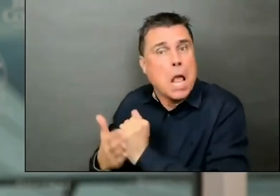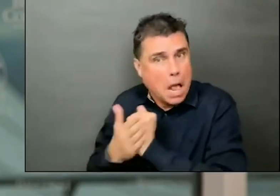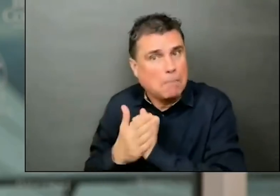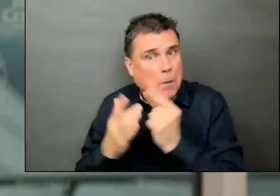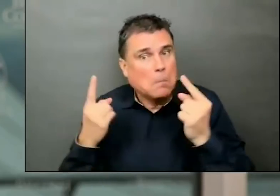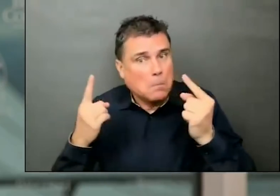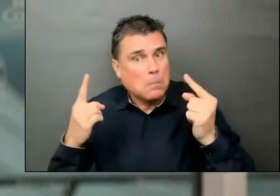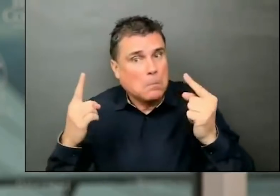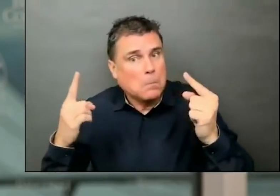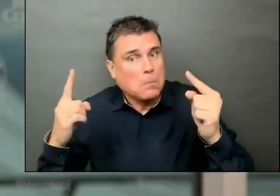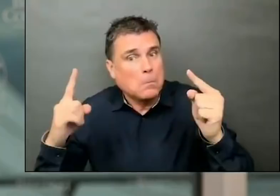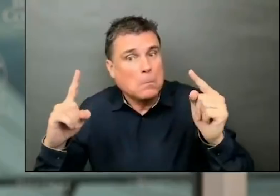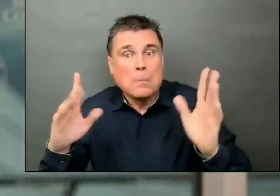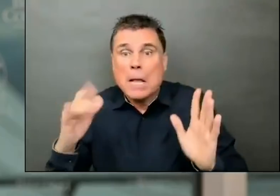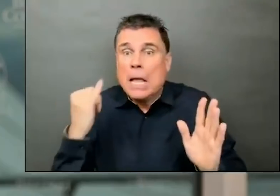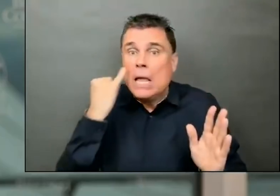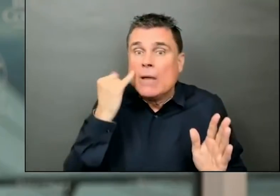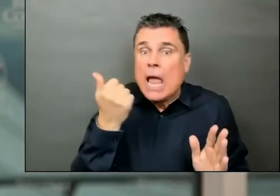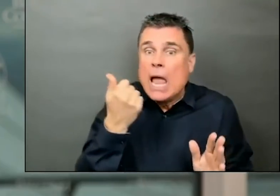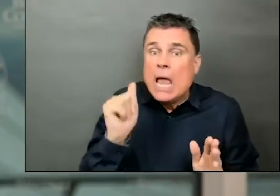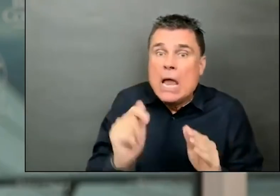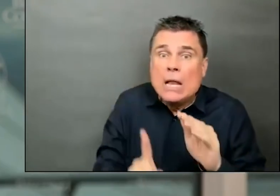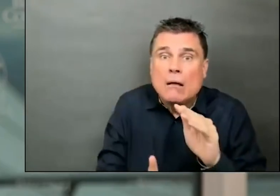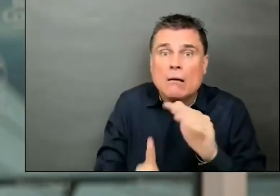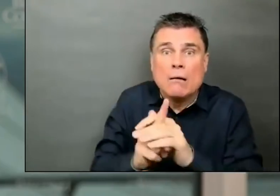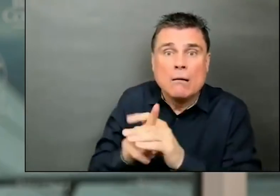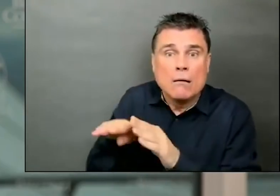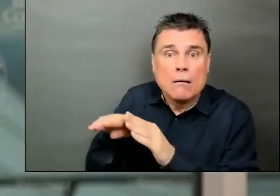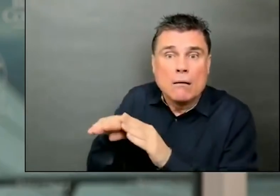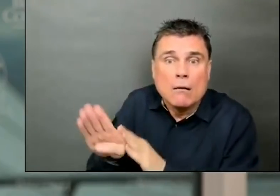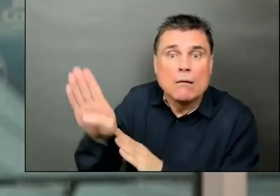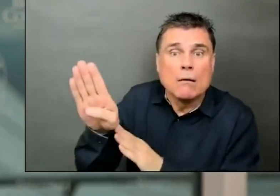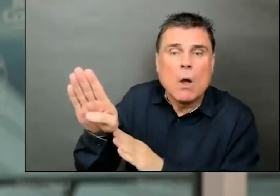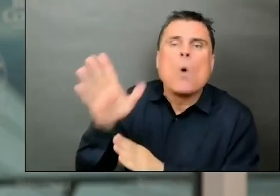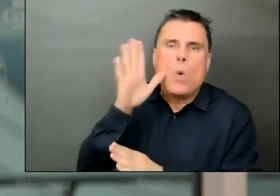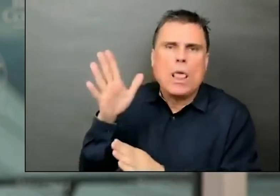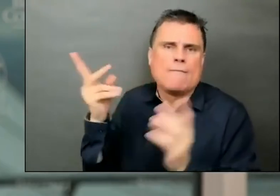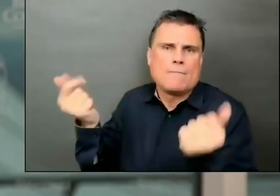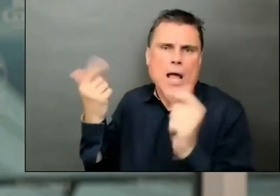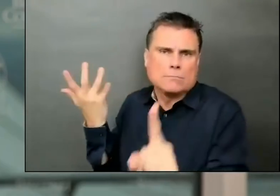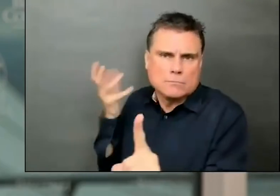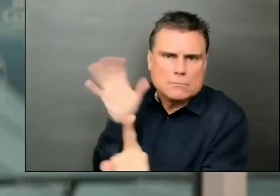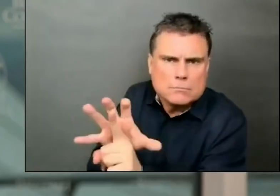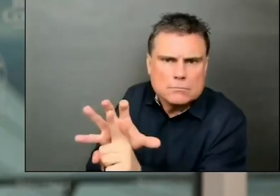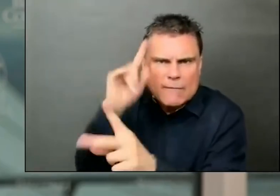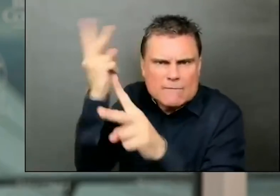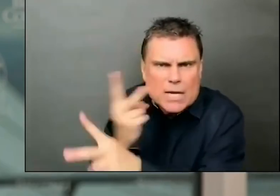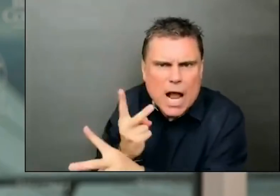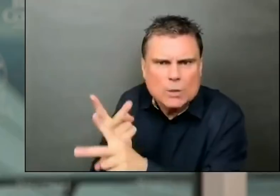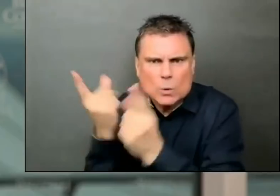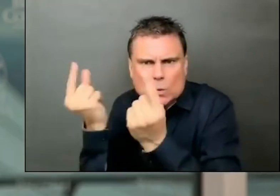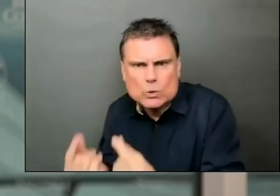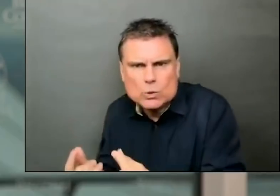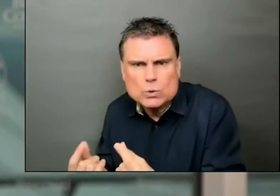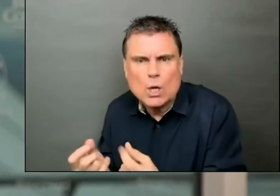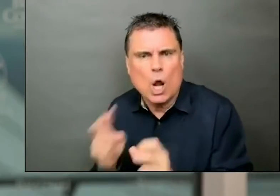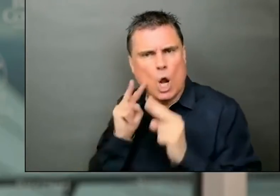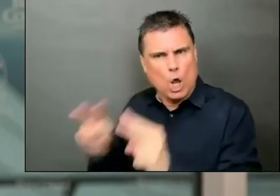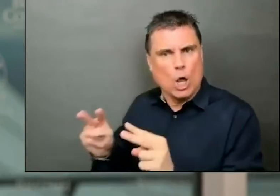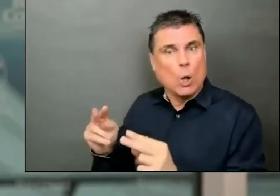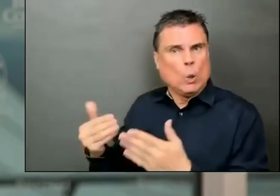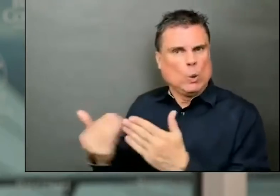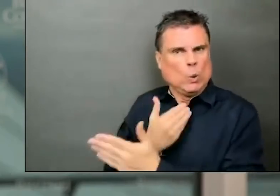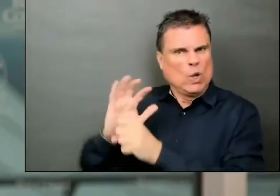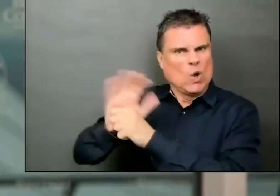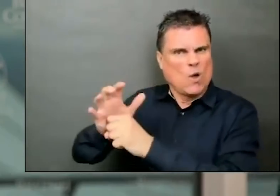and rapidly to any surge in variants of concern that may come up very quickly. We only need look